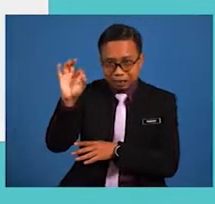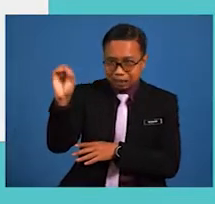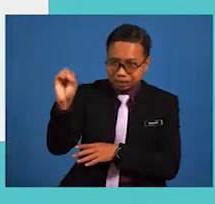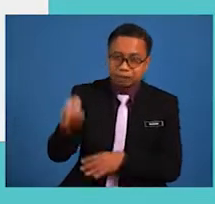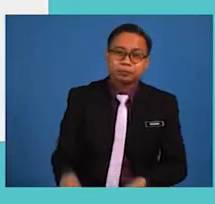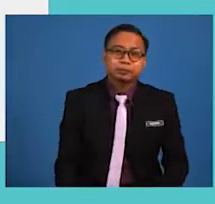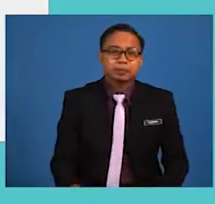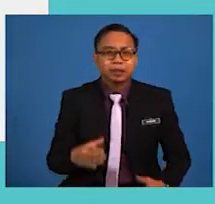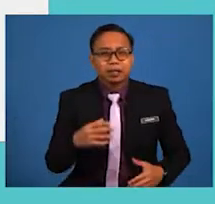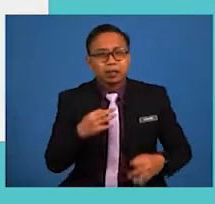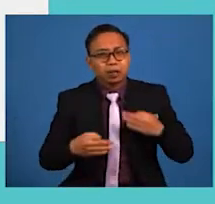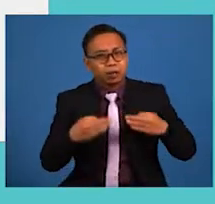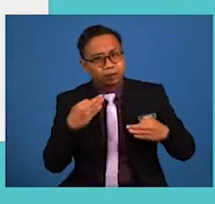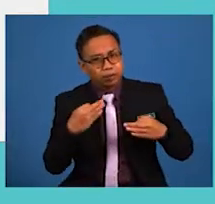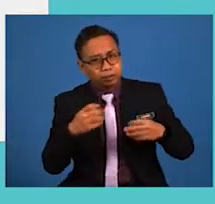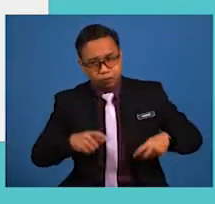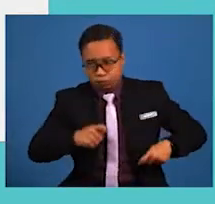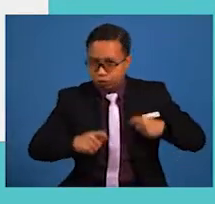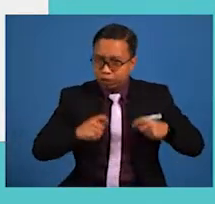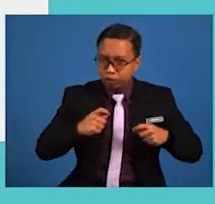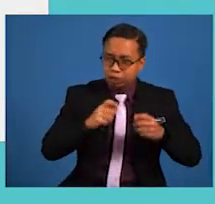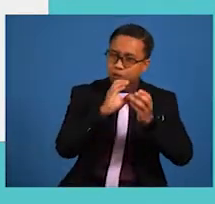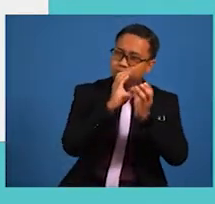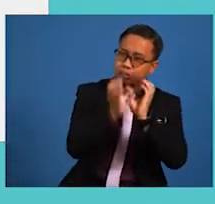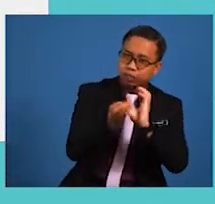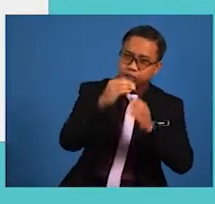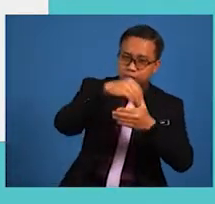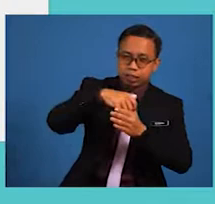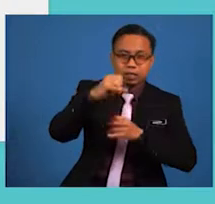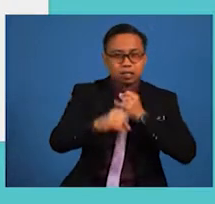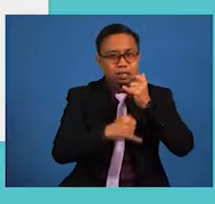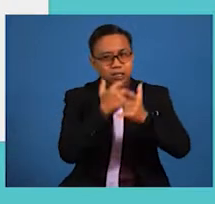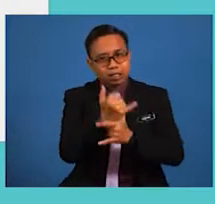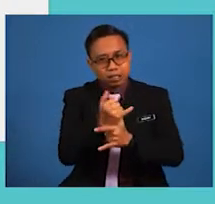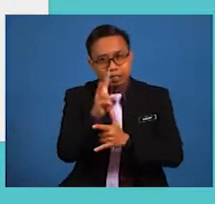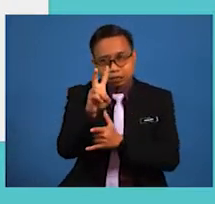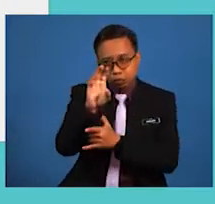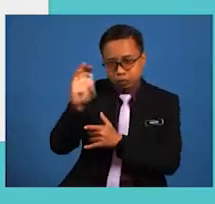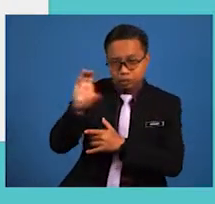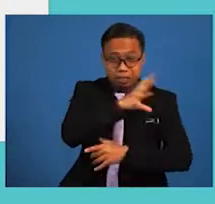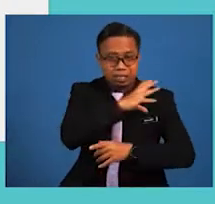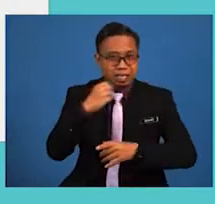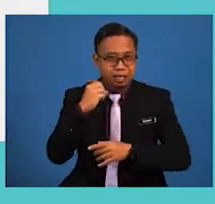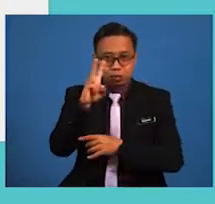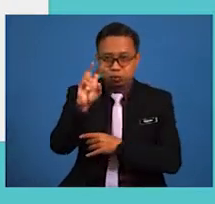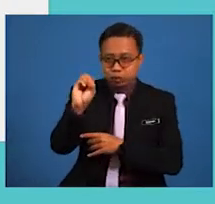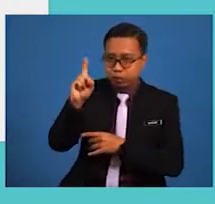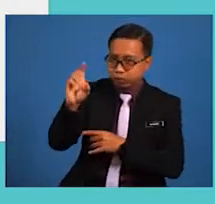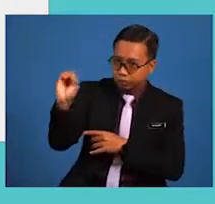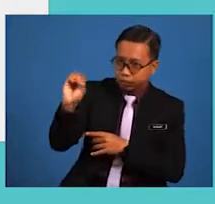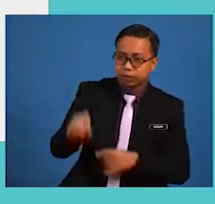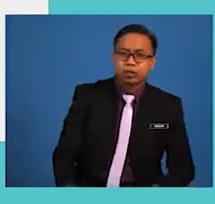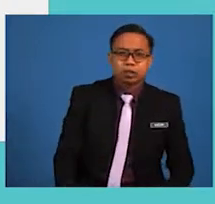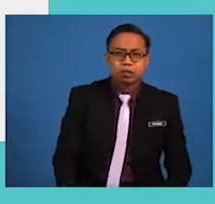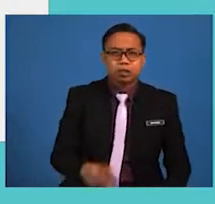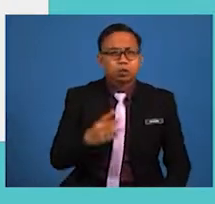However, the trend obviously changed in the year 2000 and 2010. We